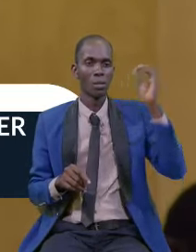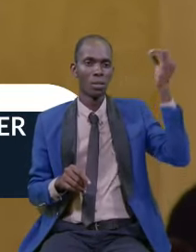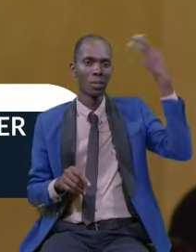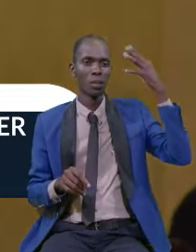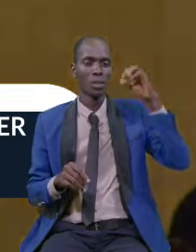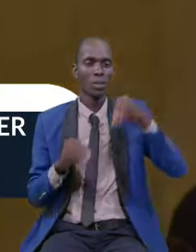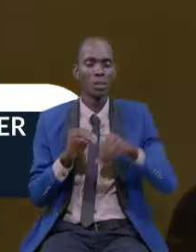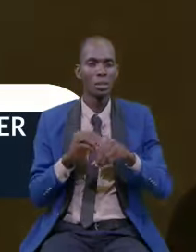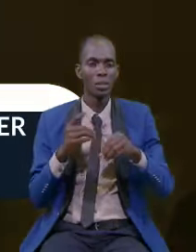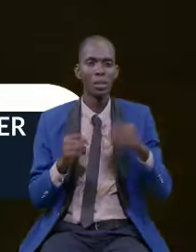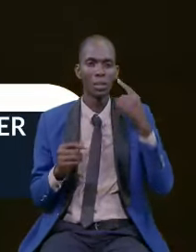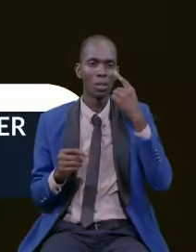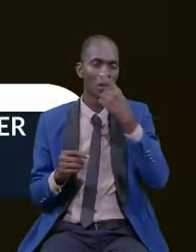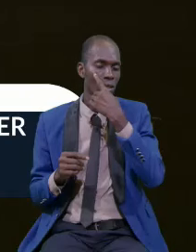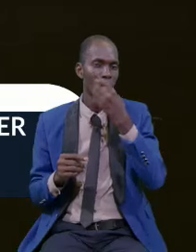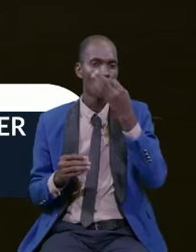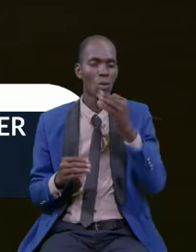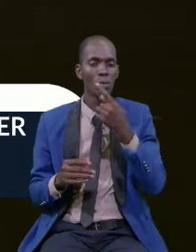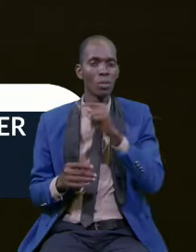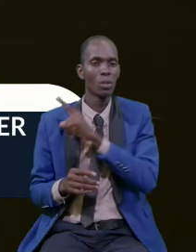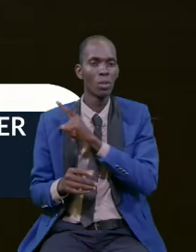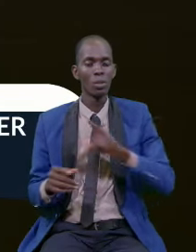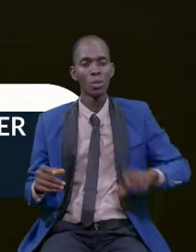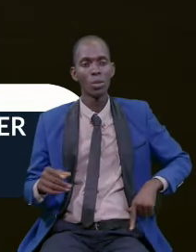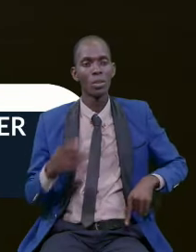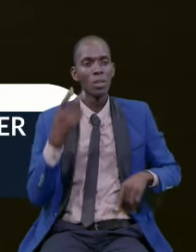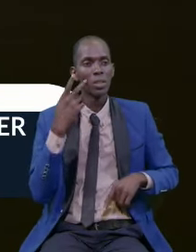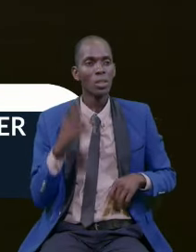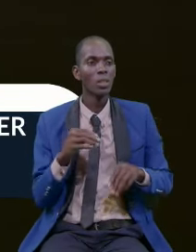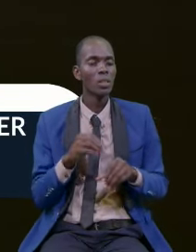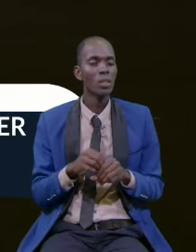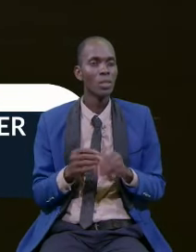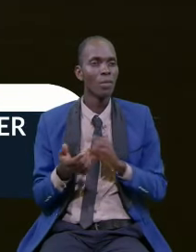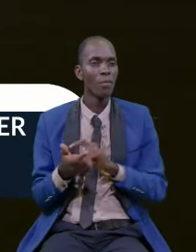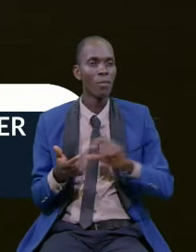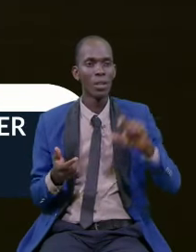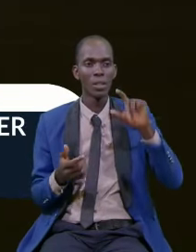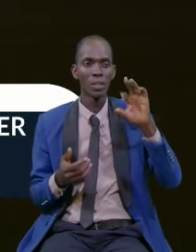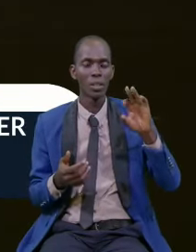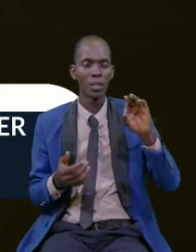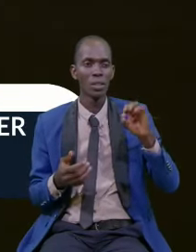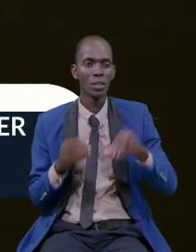the eyes of the Lord. It tells us in verse 9,